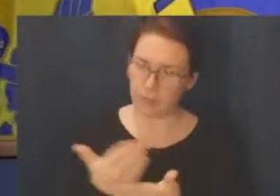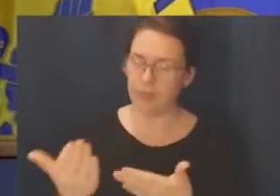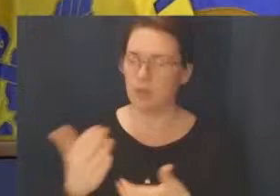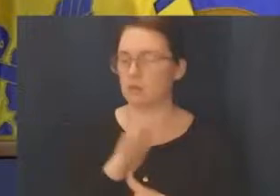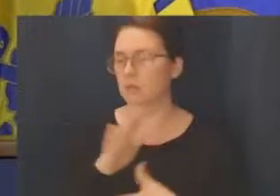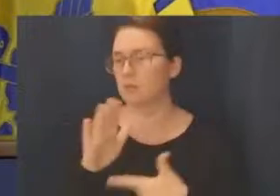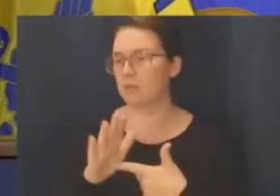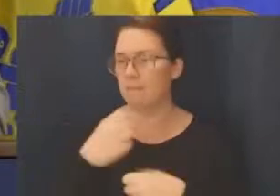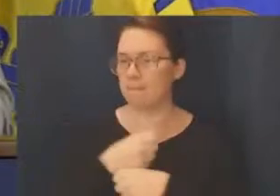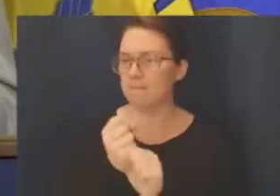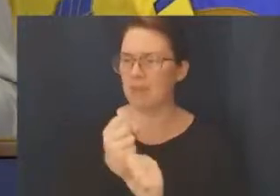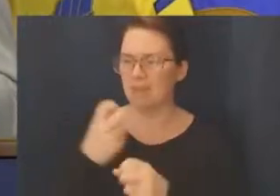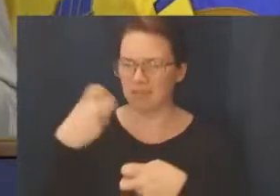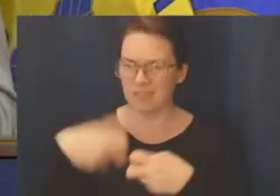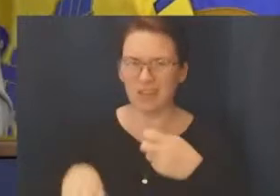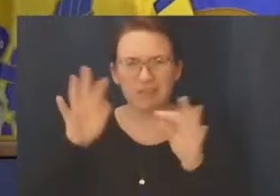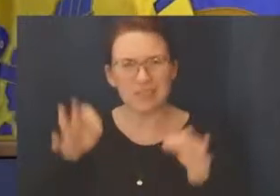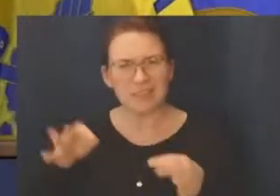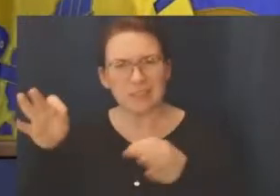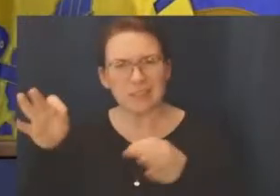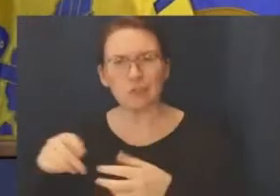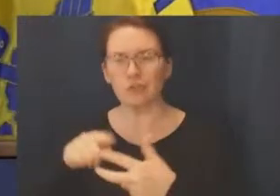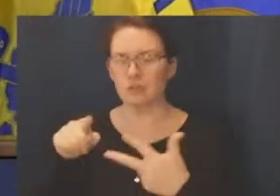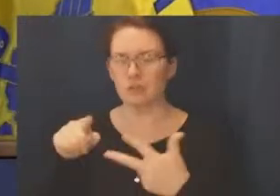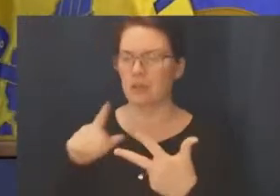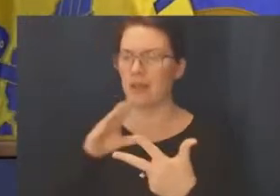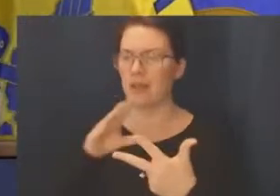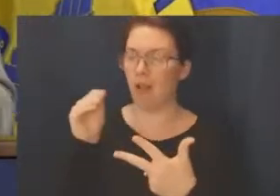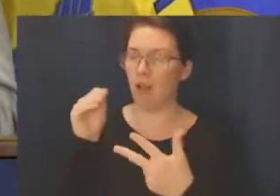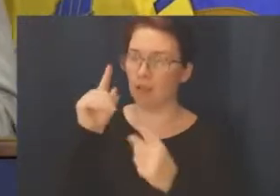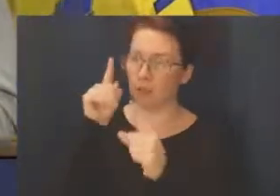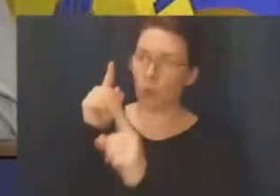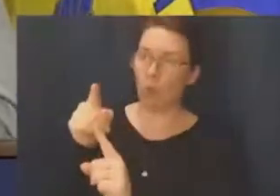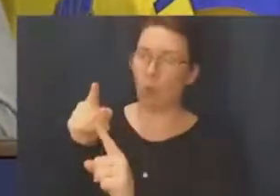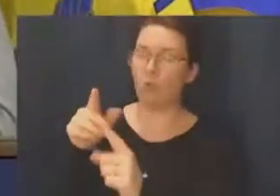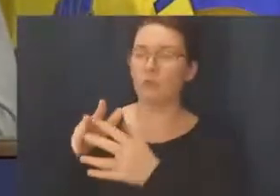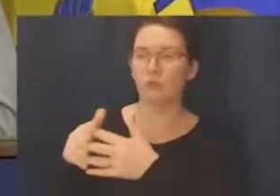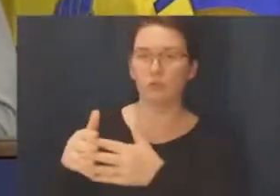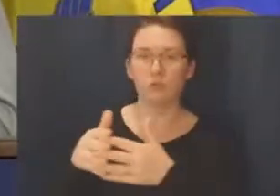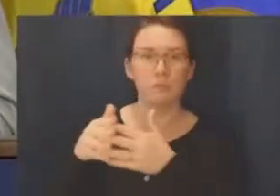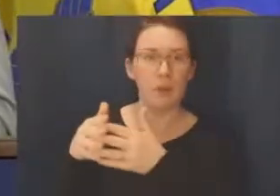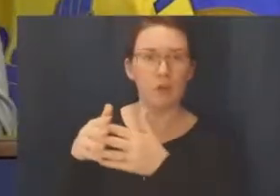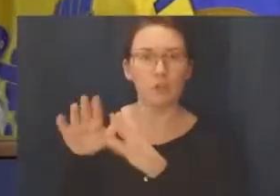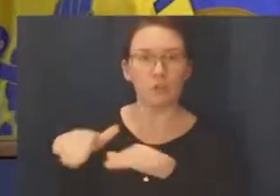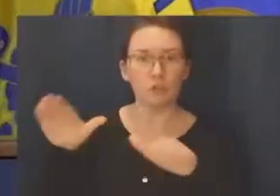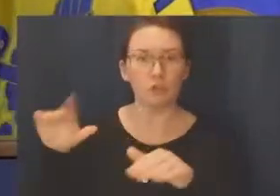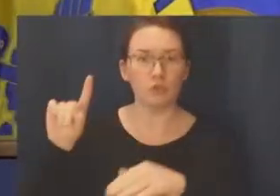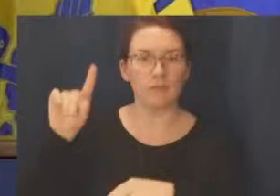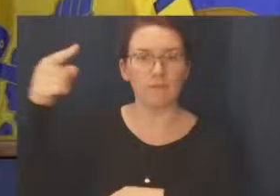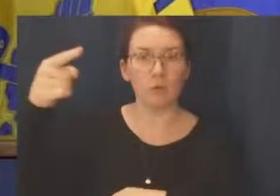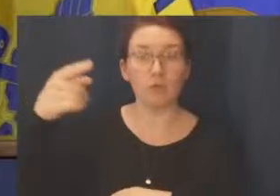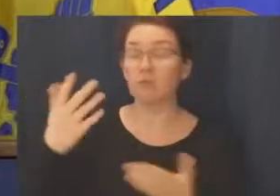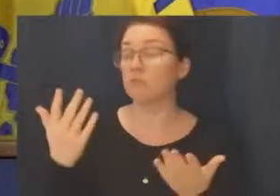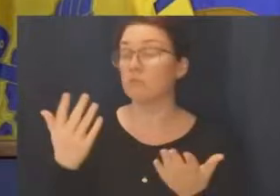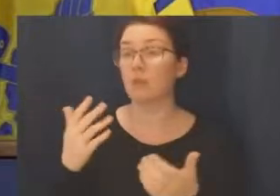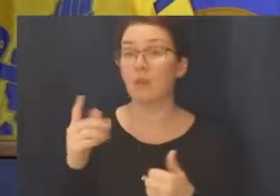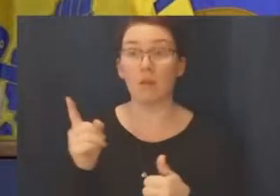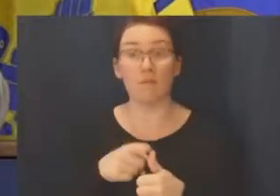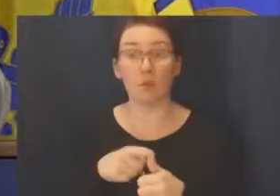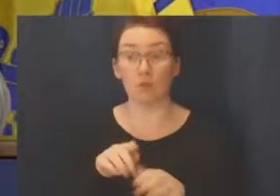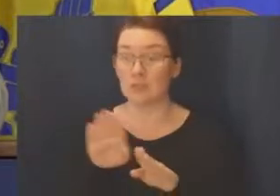kids first and Americans first. Whether it's banning soda from SNAP purchases or